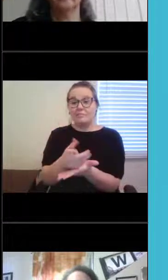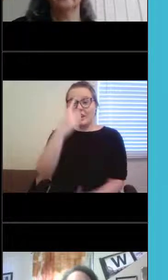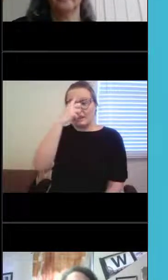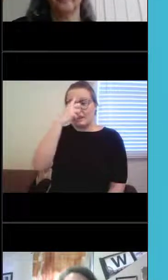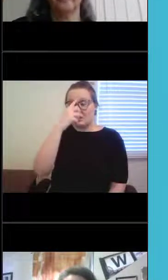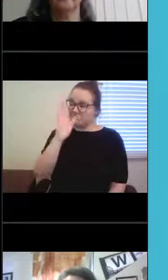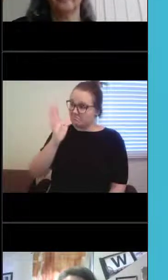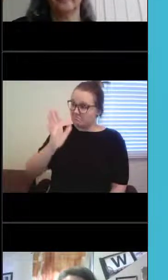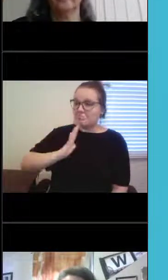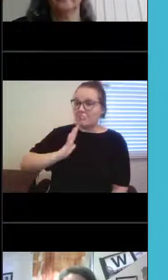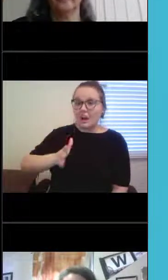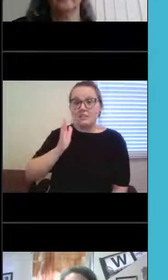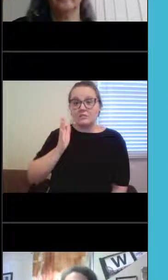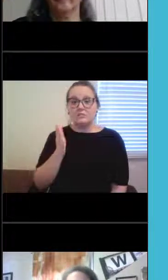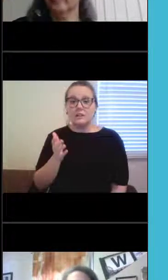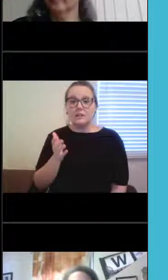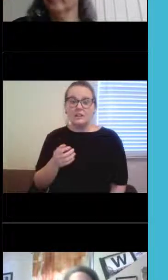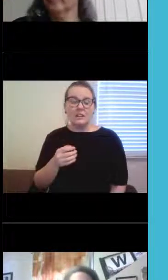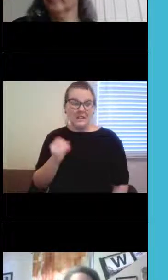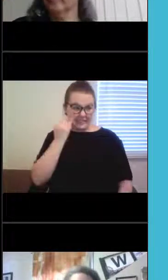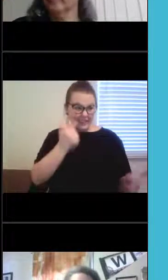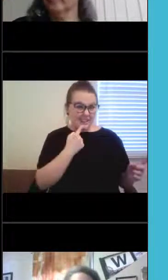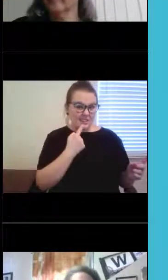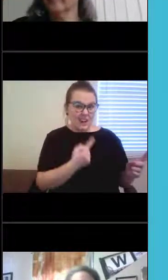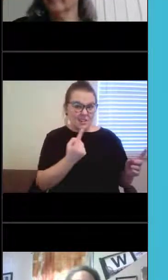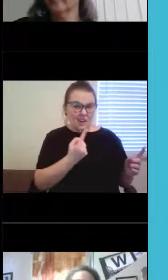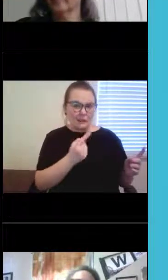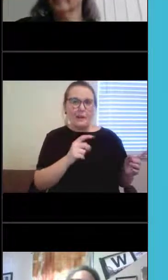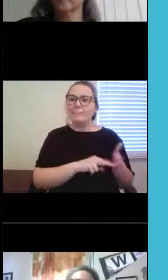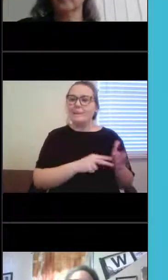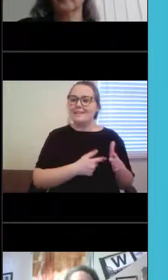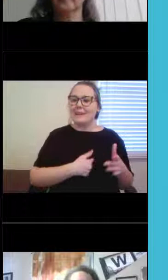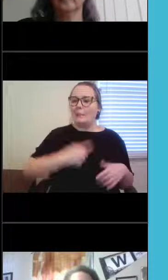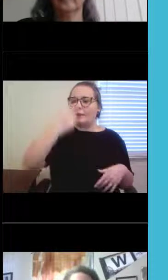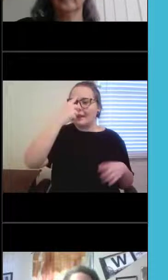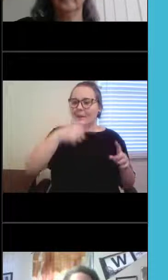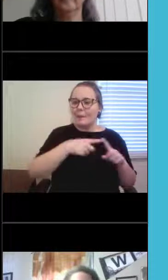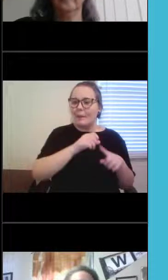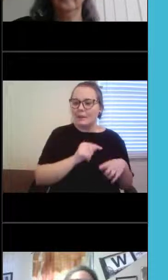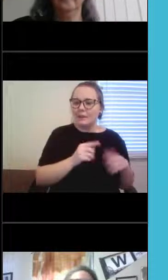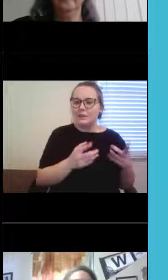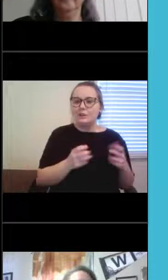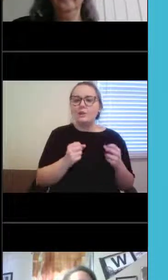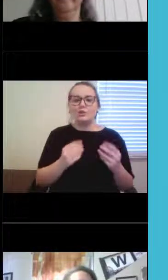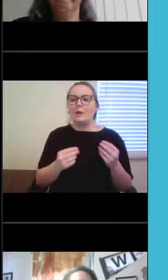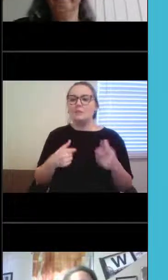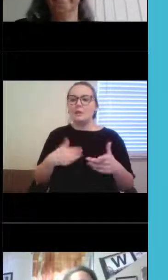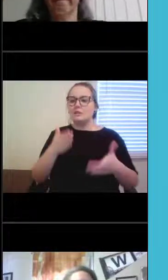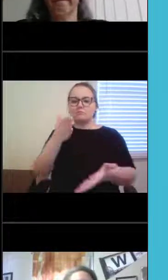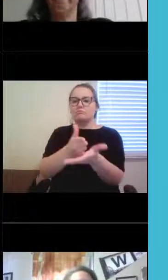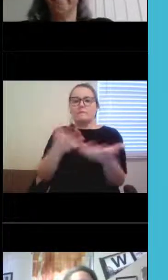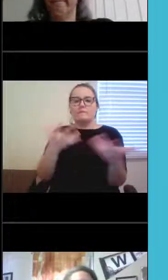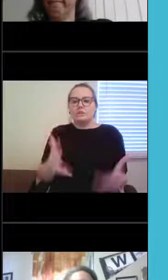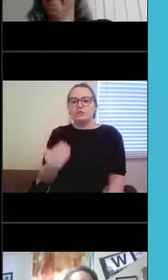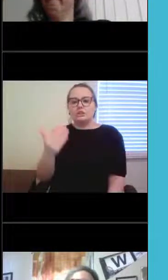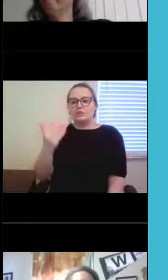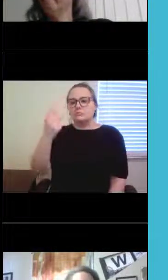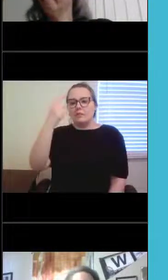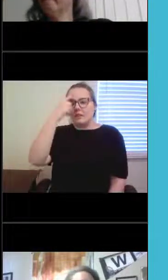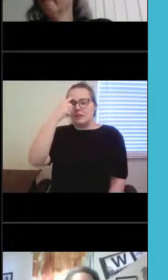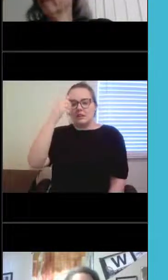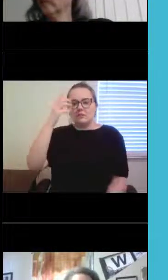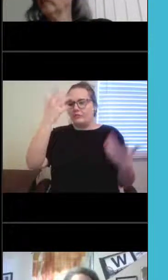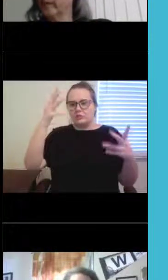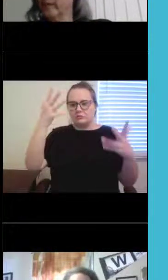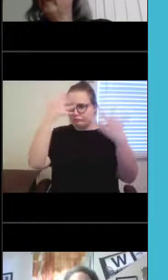And obviously, if I tell someone, that means I'm thinking about it. So I'm just not going to think about it. And